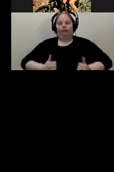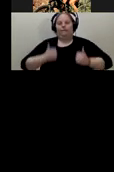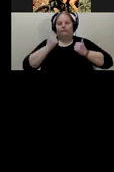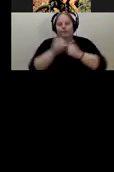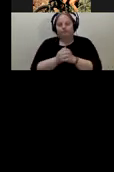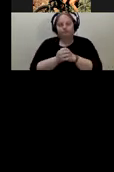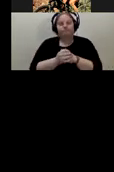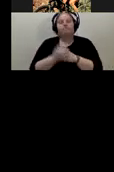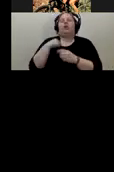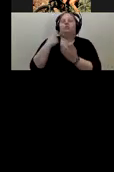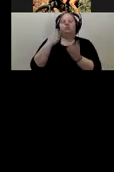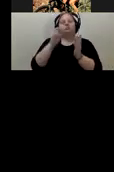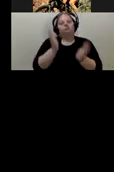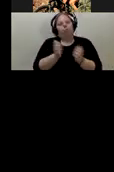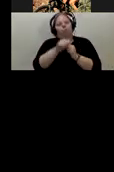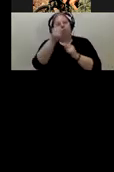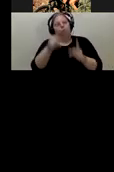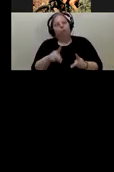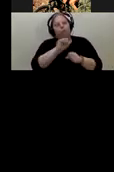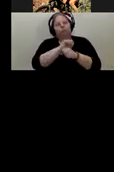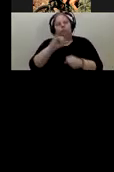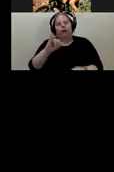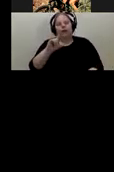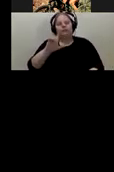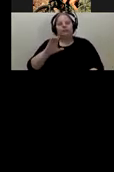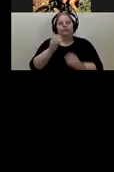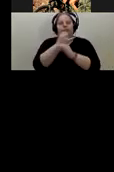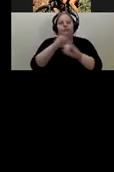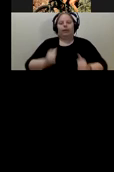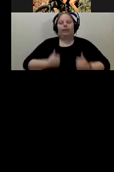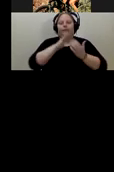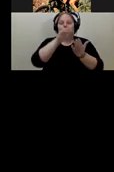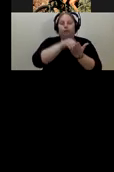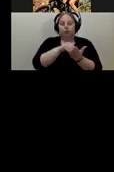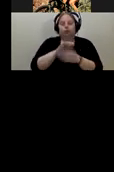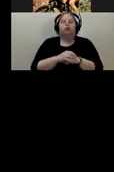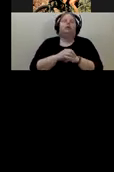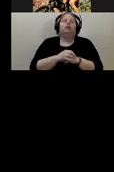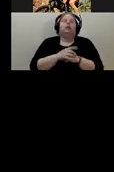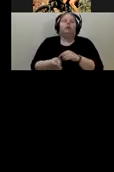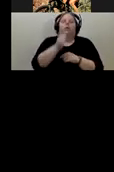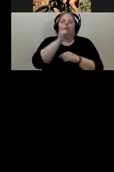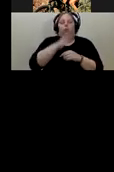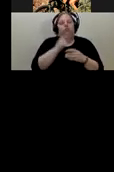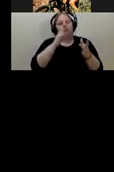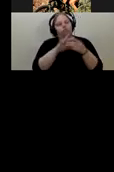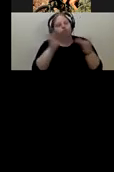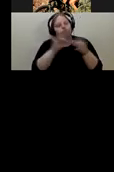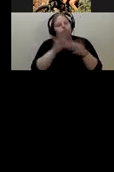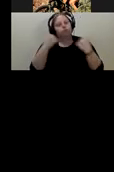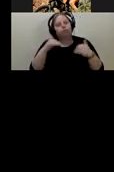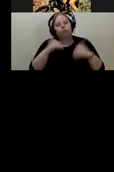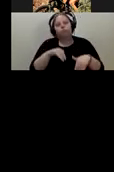I was talking to someone from an independent living center the other day, and she said, you know, that they were grieving, losing